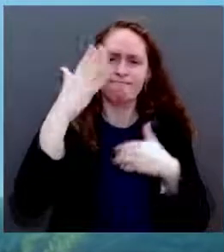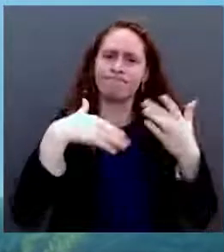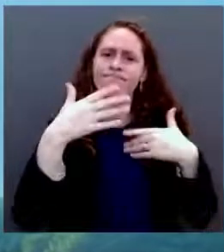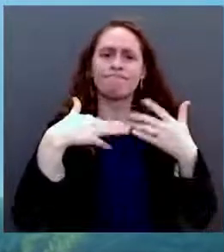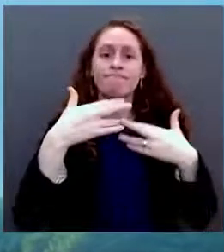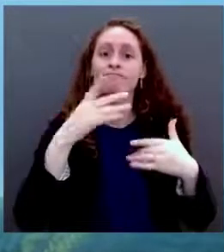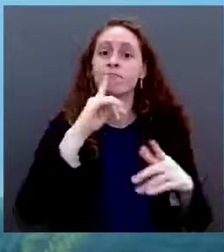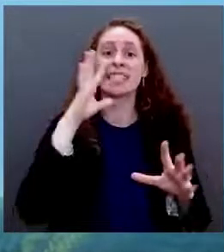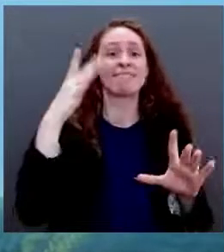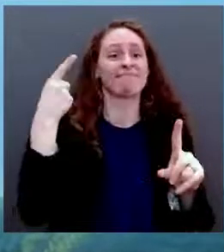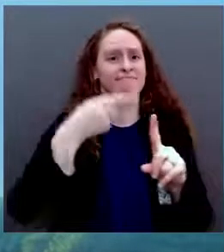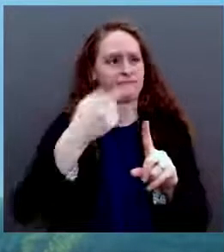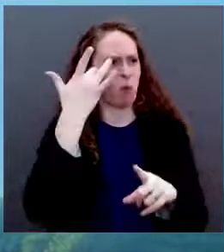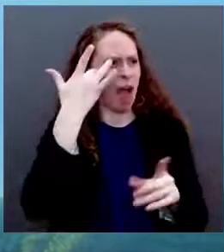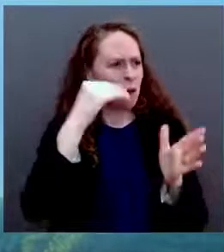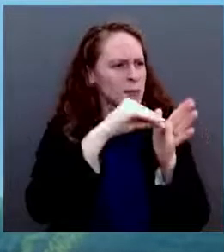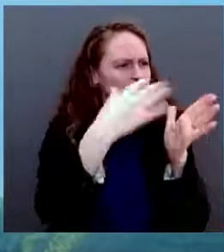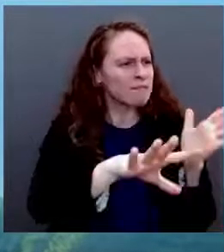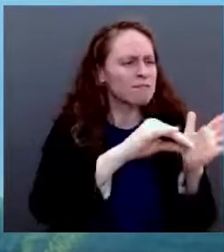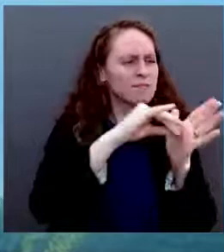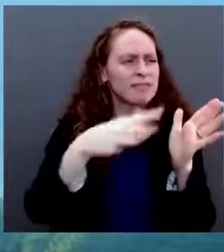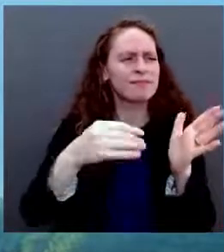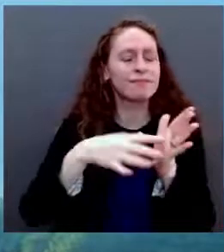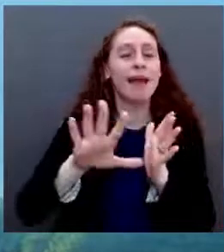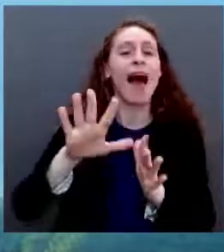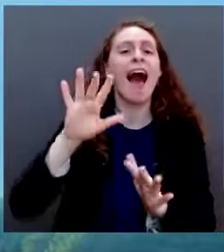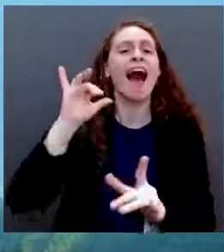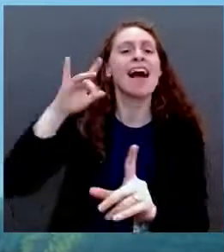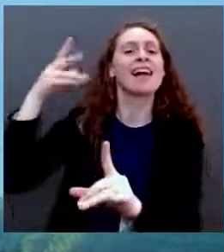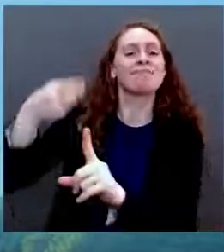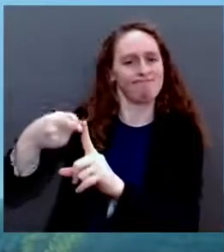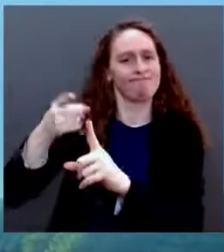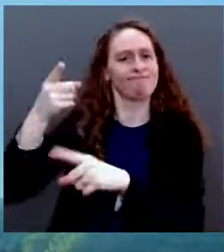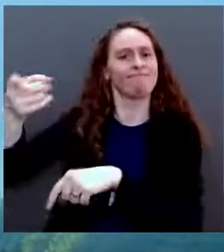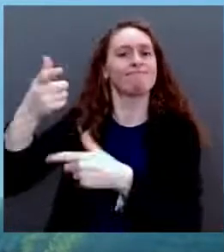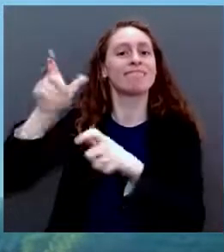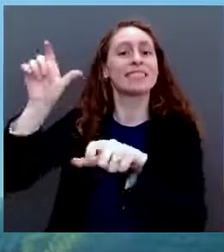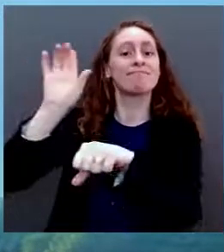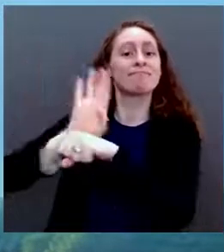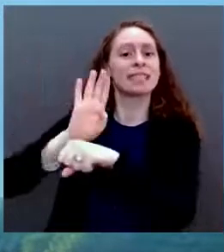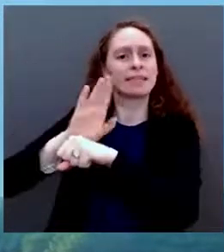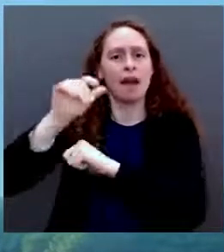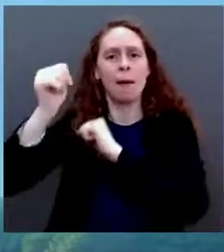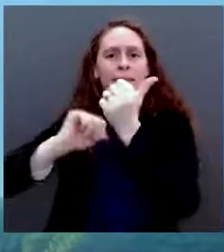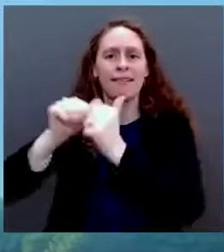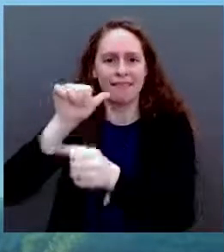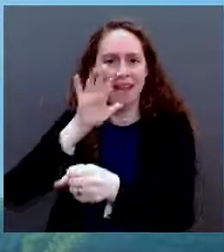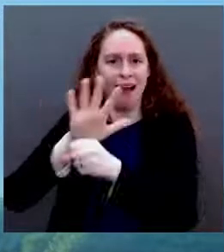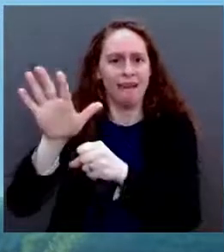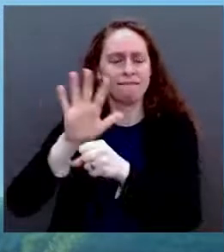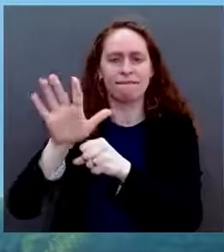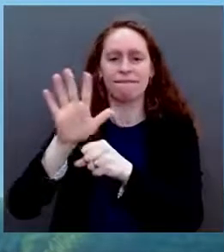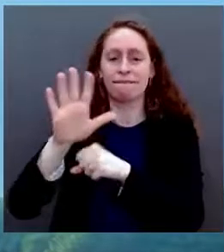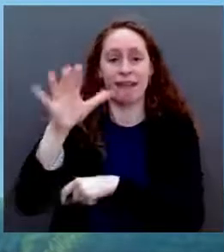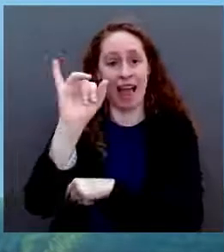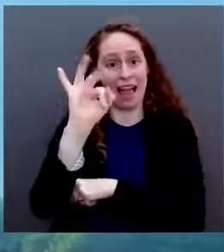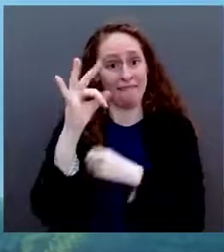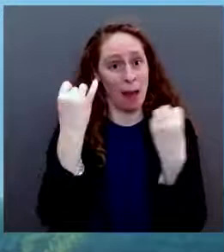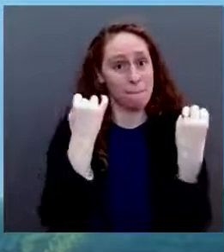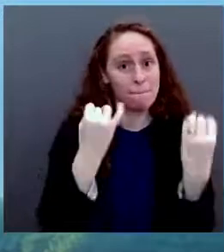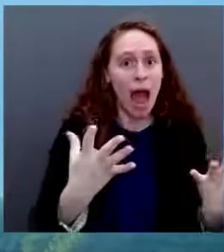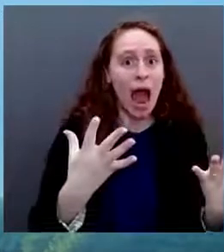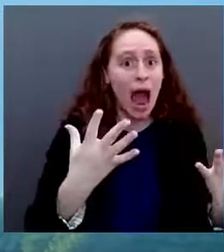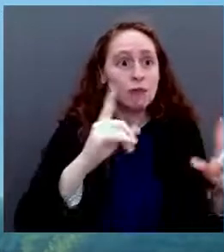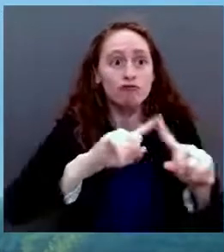without competition isn't capitalism, it's exploitation. That's what we're seeing in meat and poultry and those industries